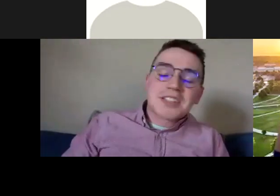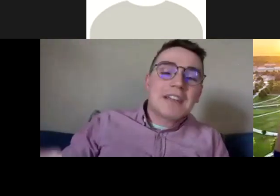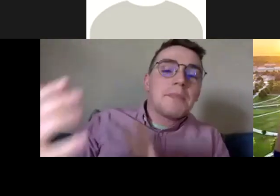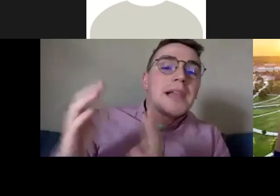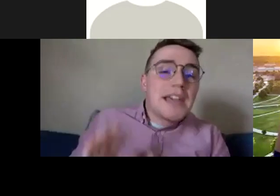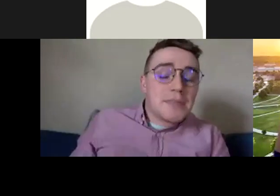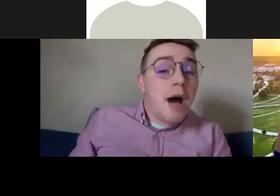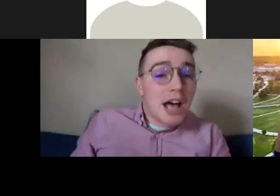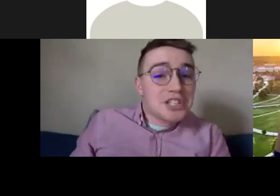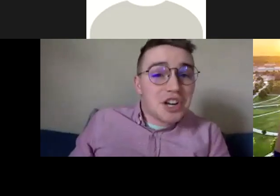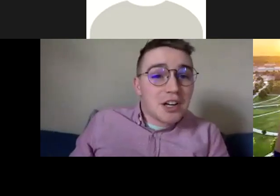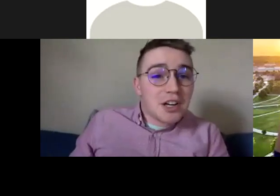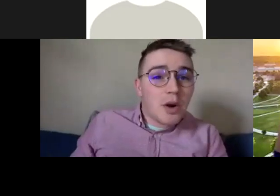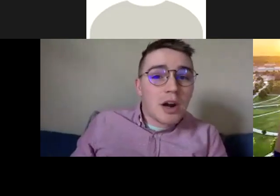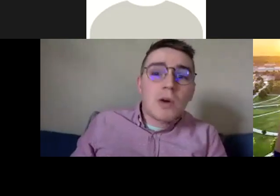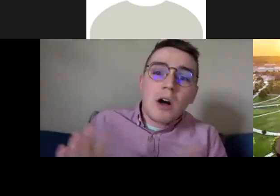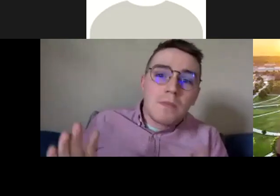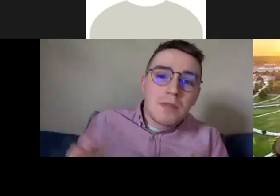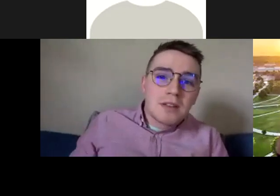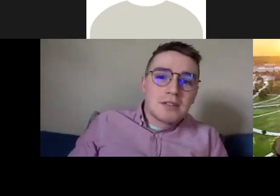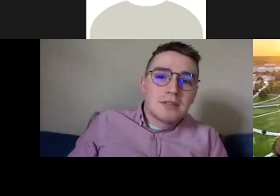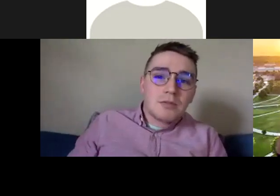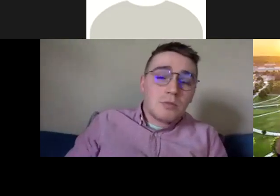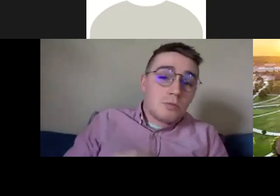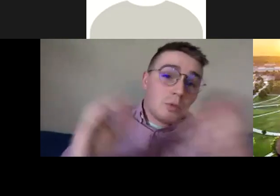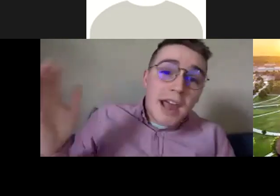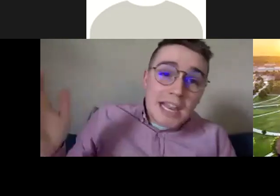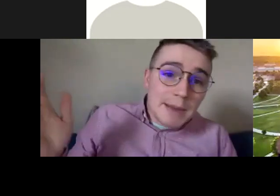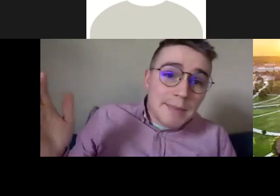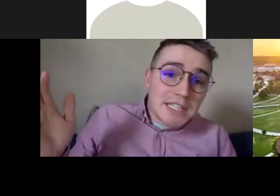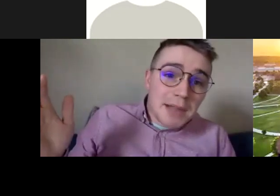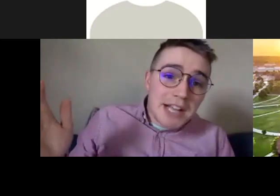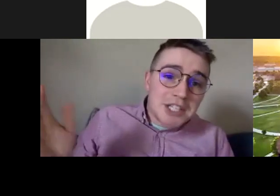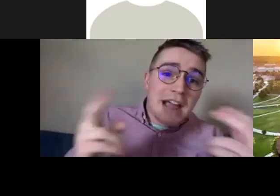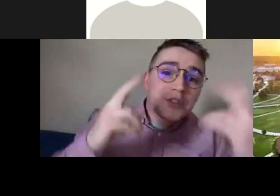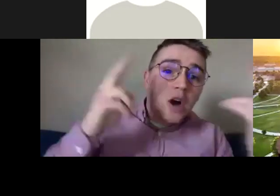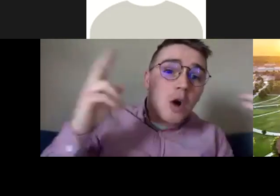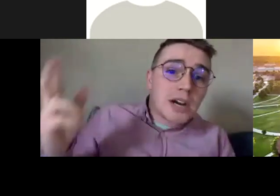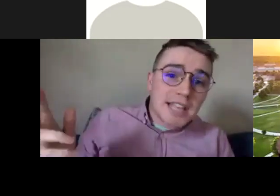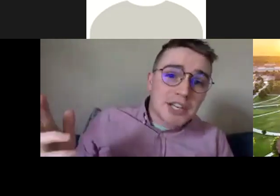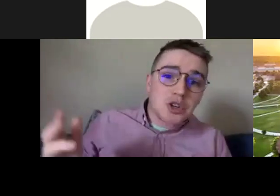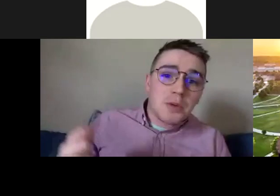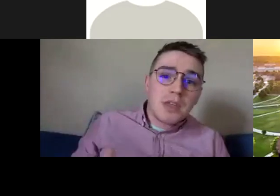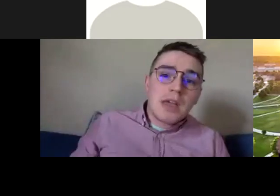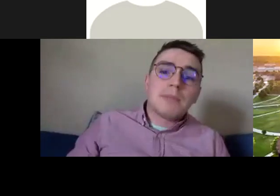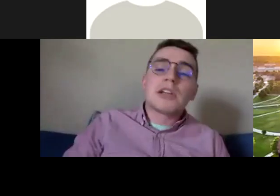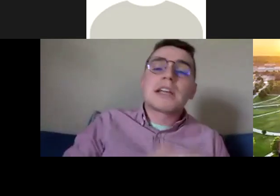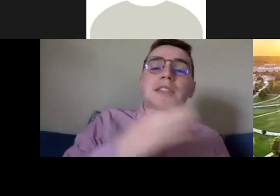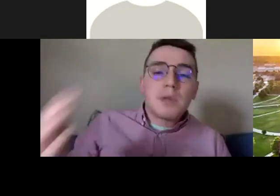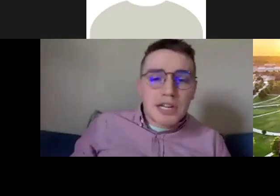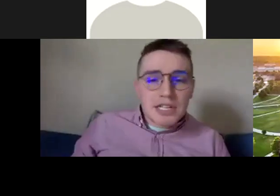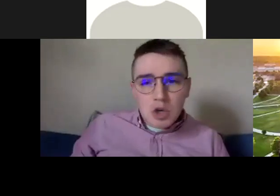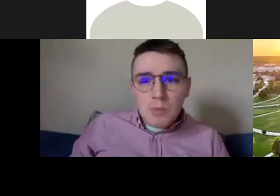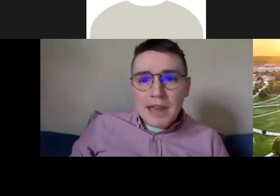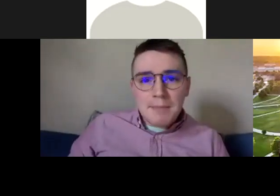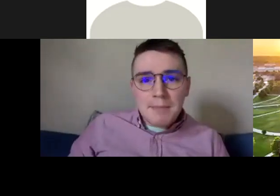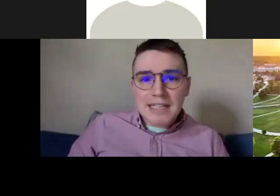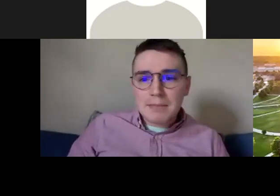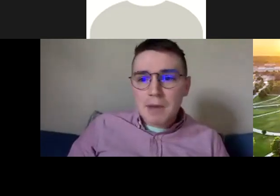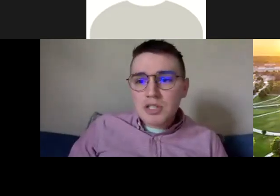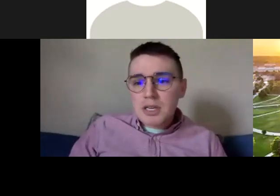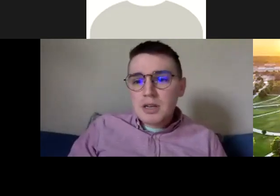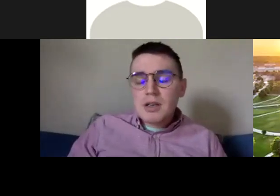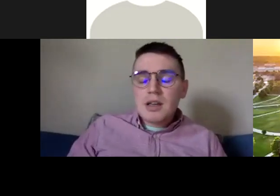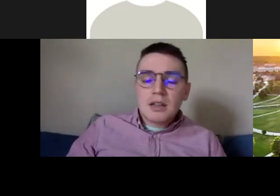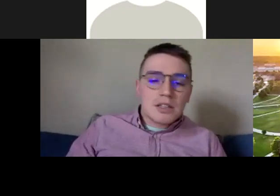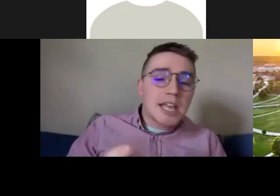there's kind of a blithe posture toward, well, we got to keep up the supply chain. After all, we're essential. But look at the communities whom that impacts the